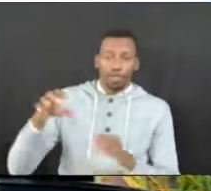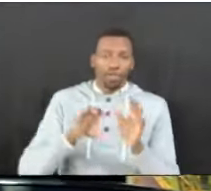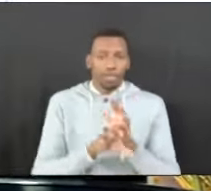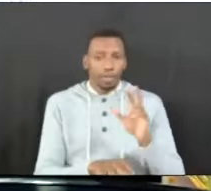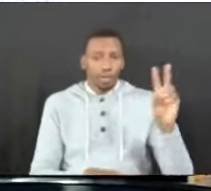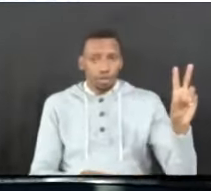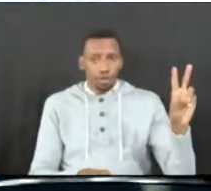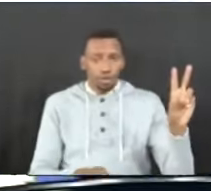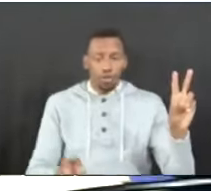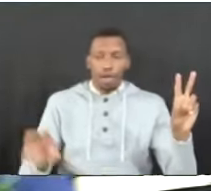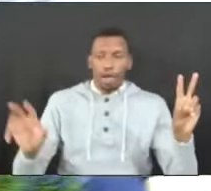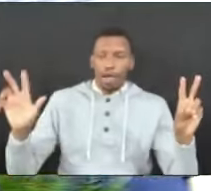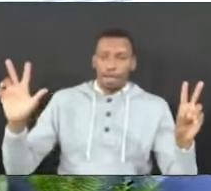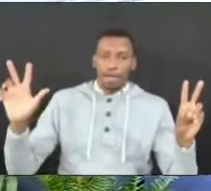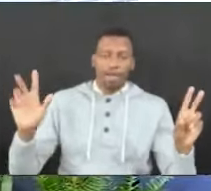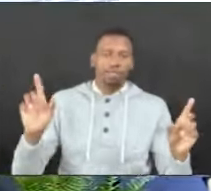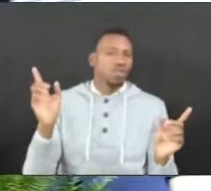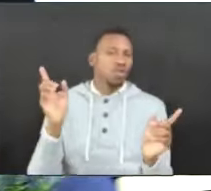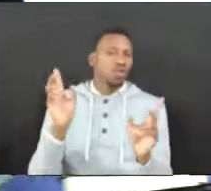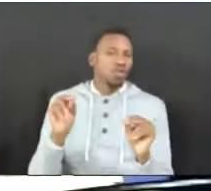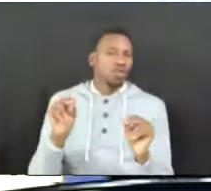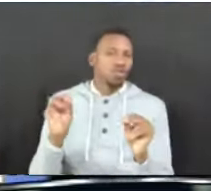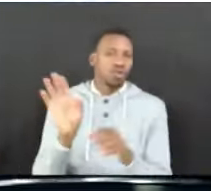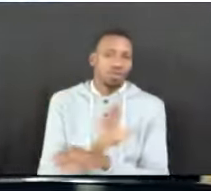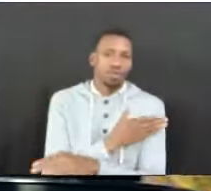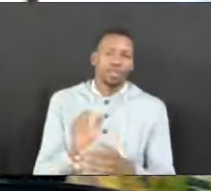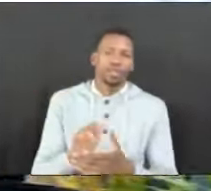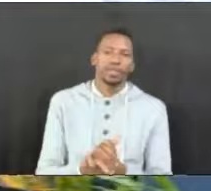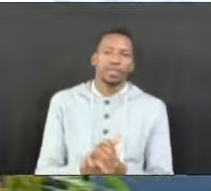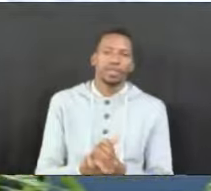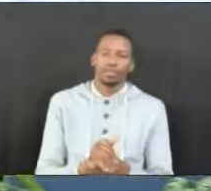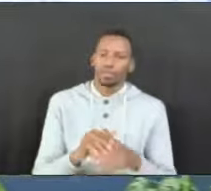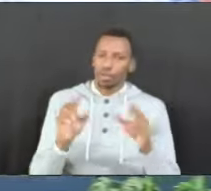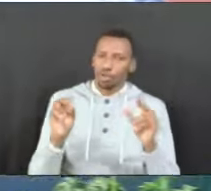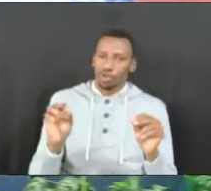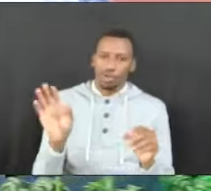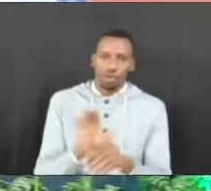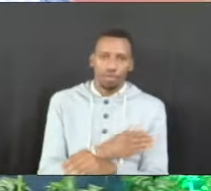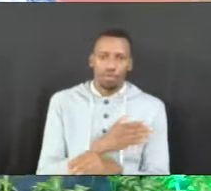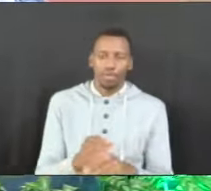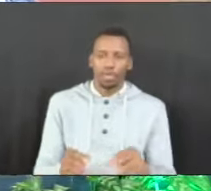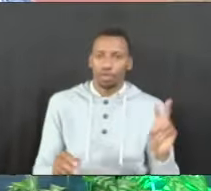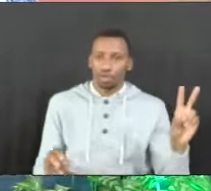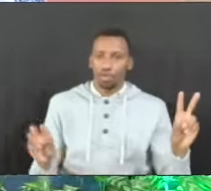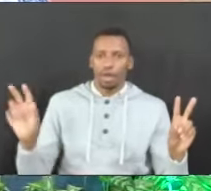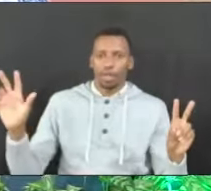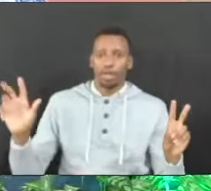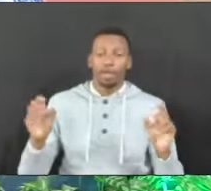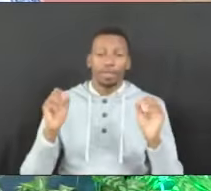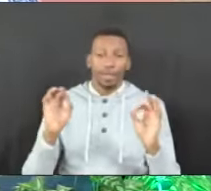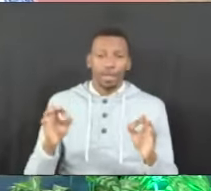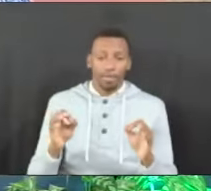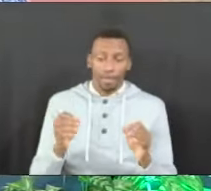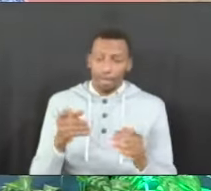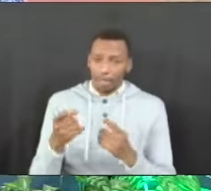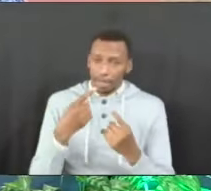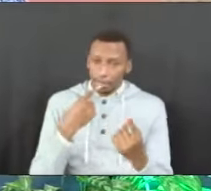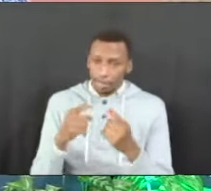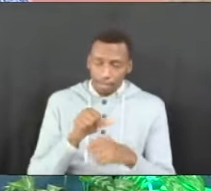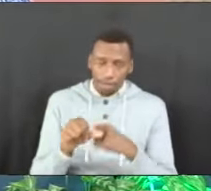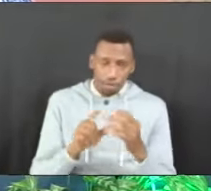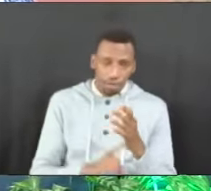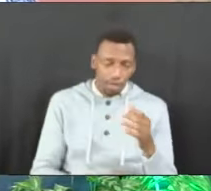You're joking with the word of God. There is no music in Revelation 2 and 3. It speaks about the seven